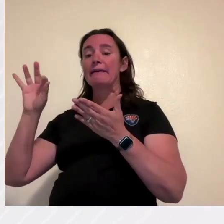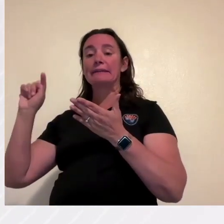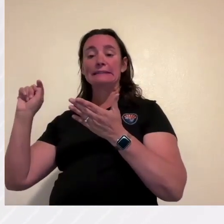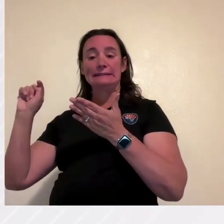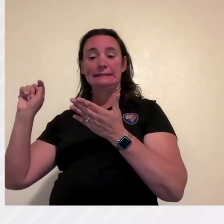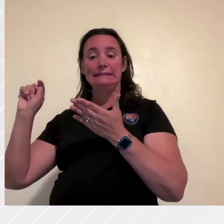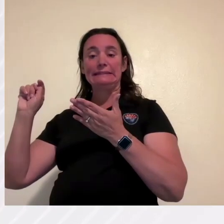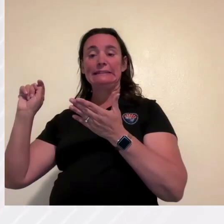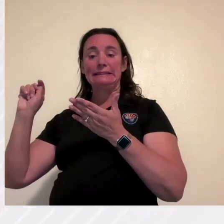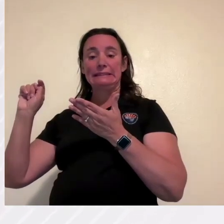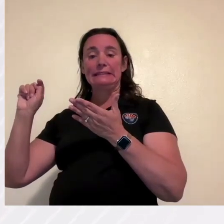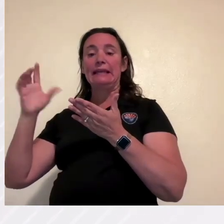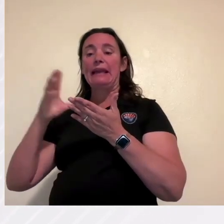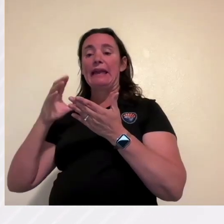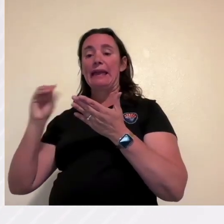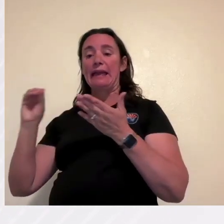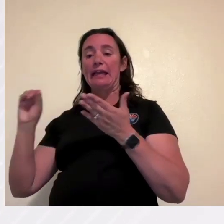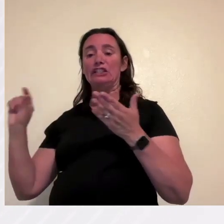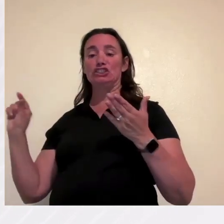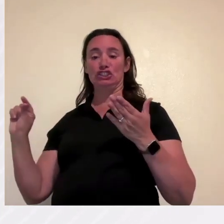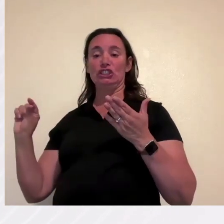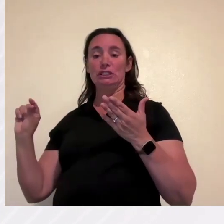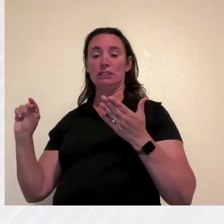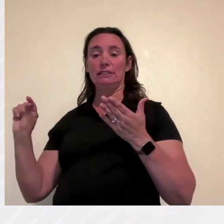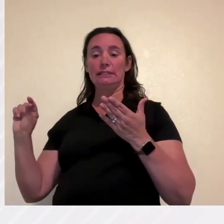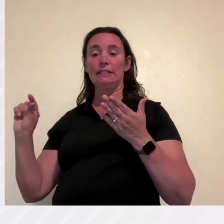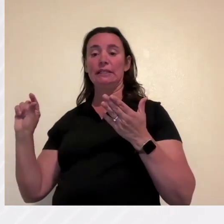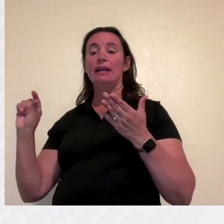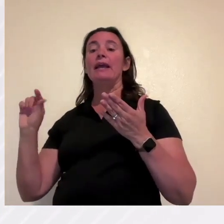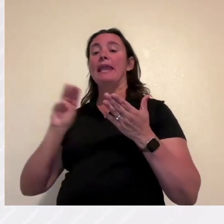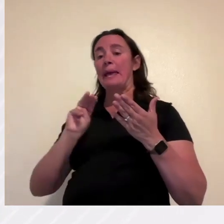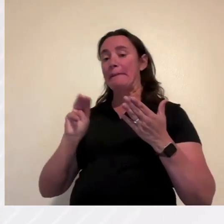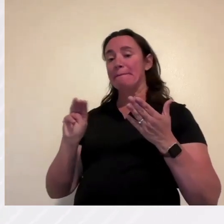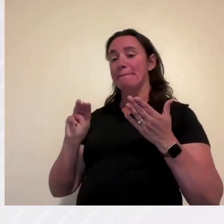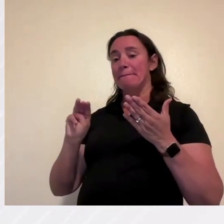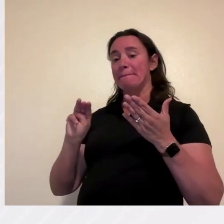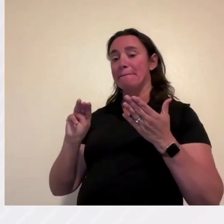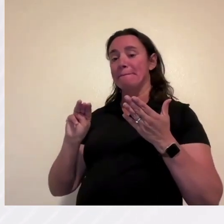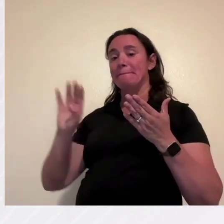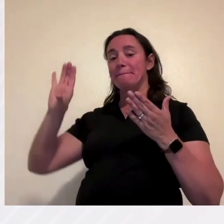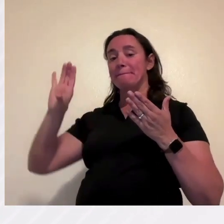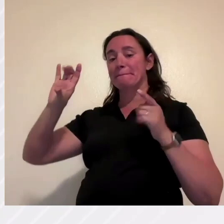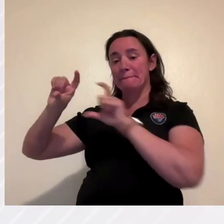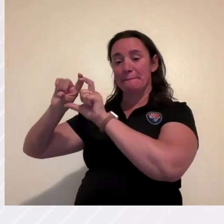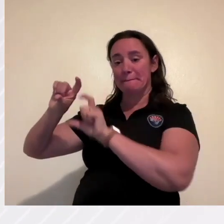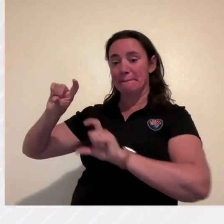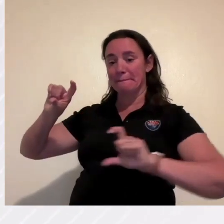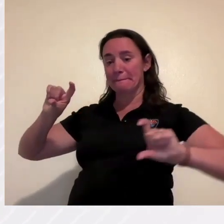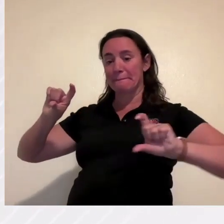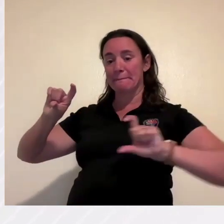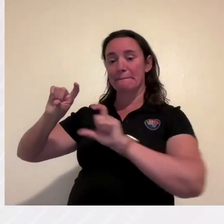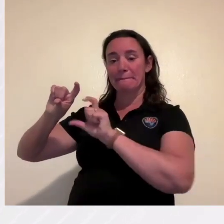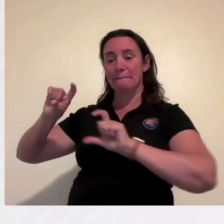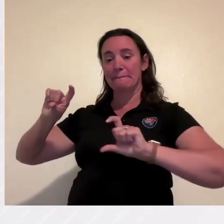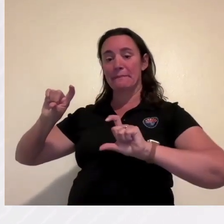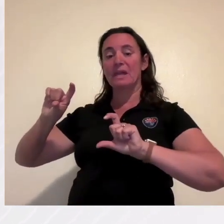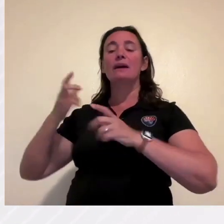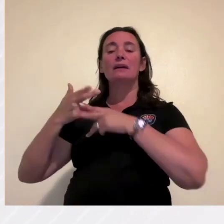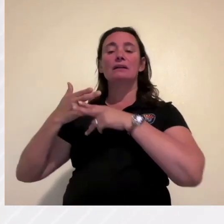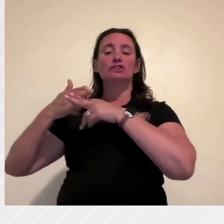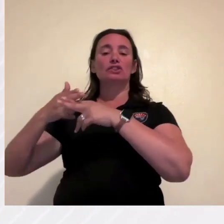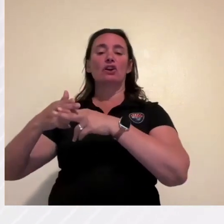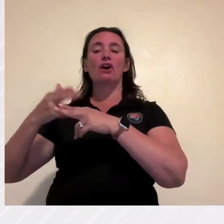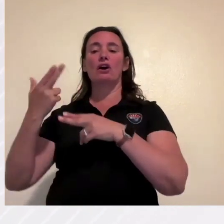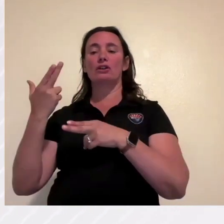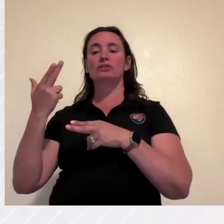and Gulf and Mike, this area here, we call this the horseshoe. Okay, so this area